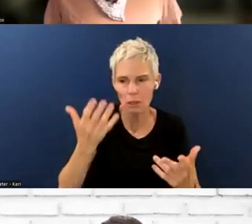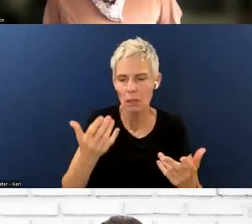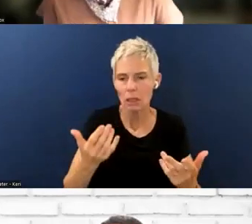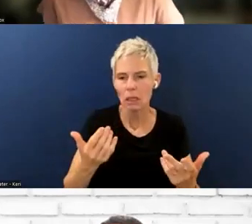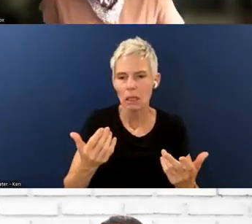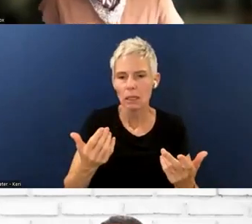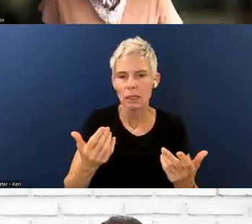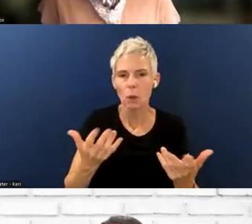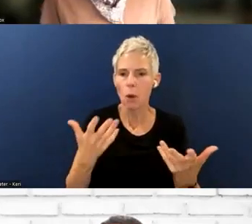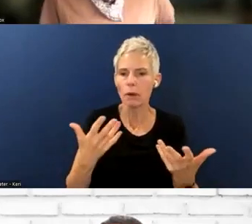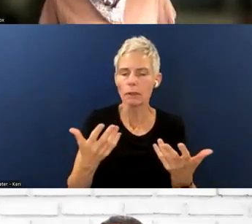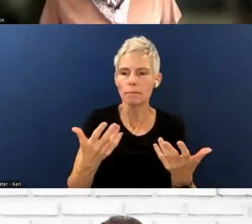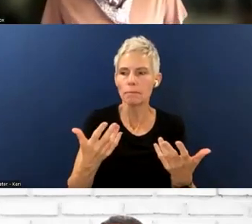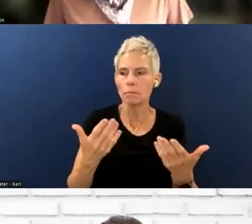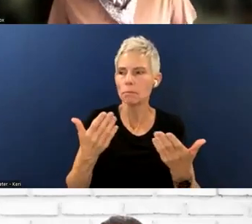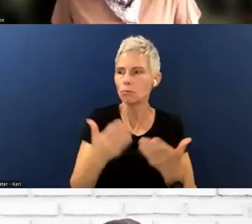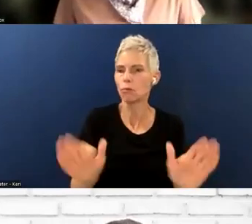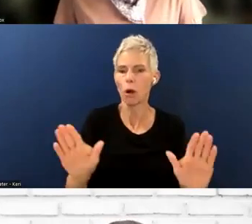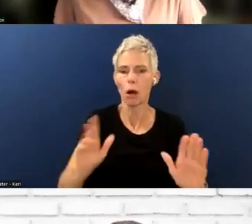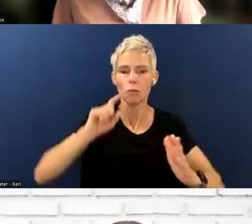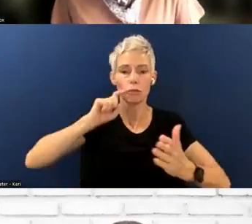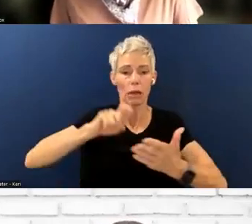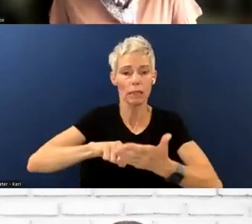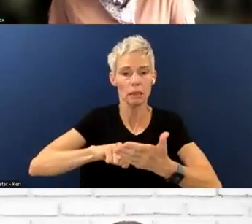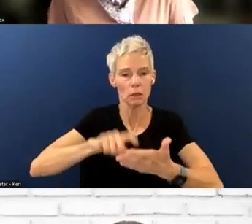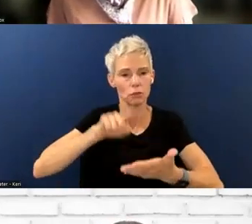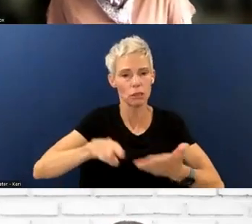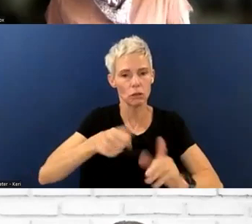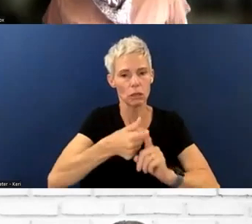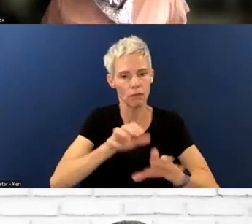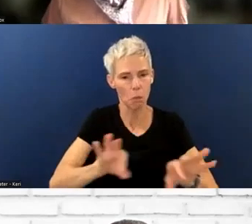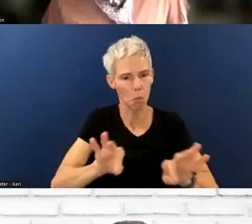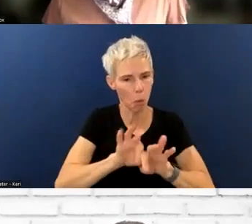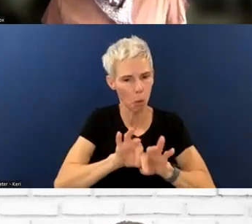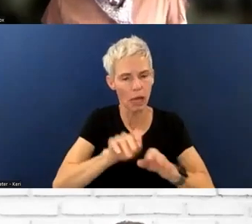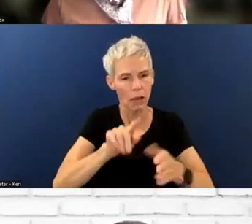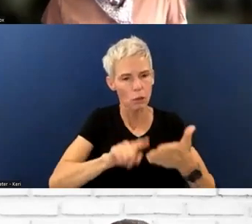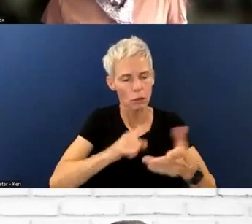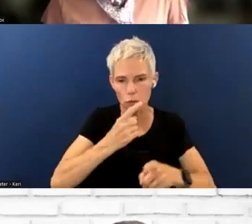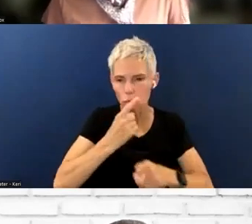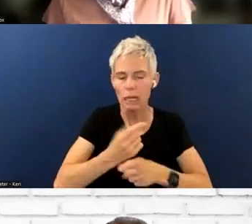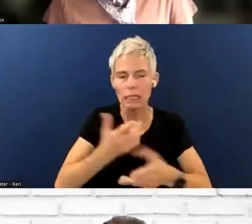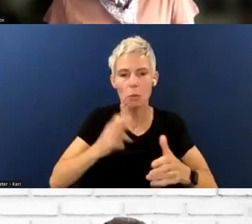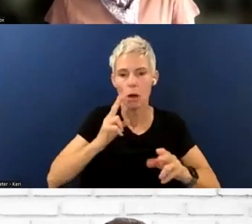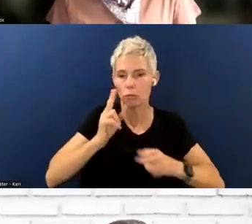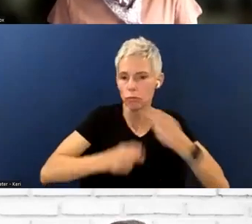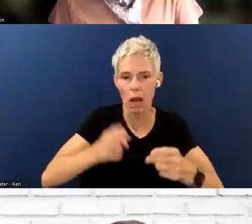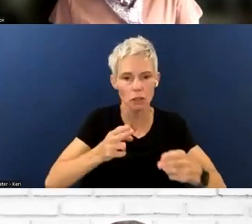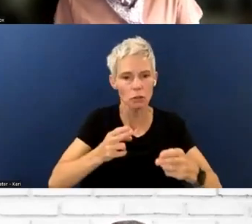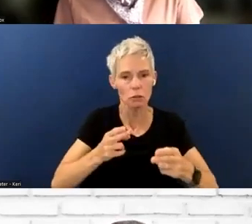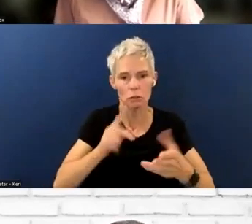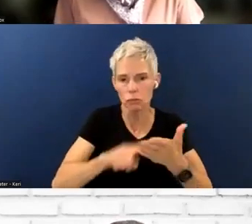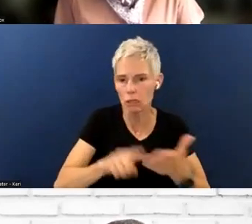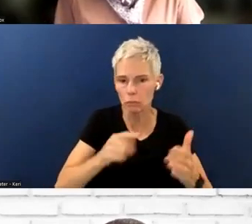there was broad recognition that the research was important and that it was important to do it right and not rush it. And so I think the inclusion